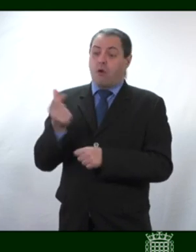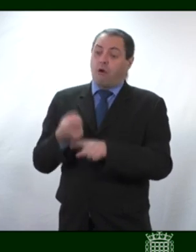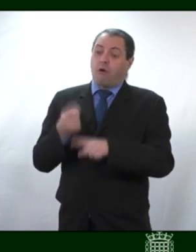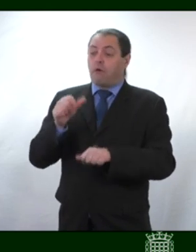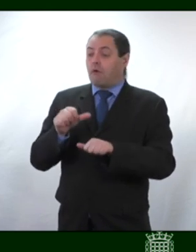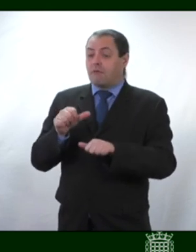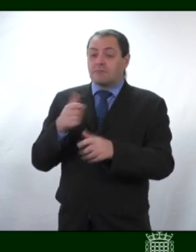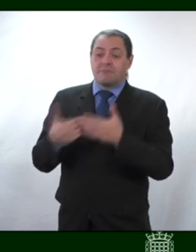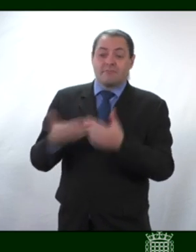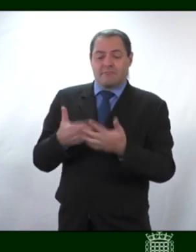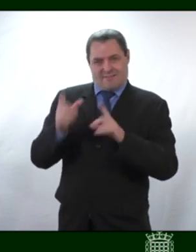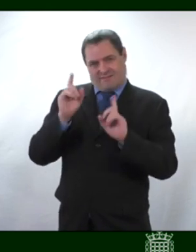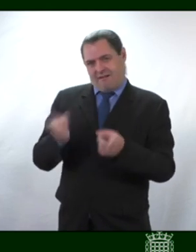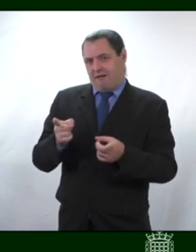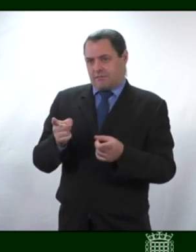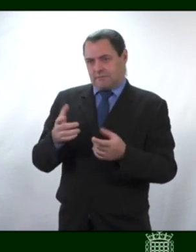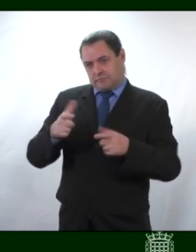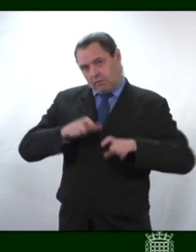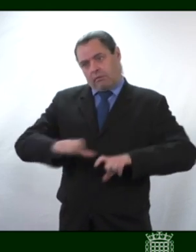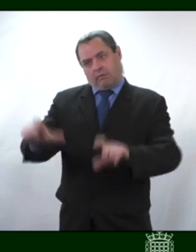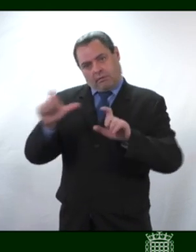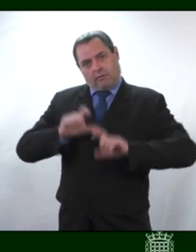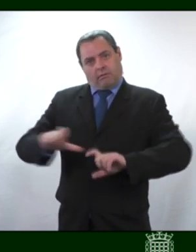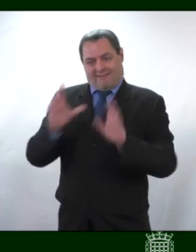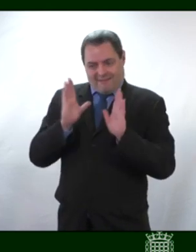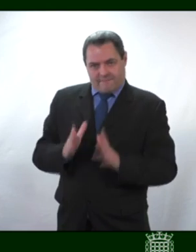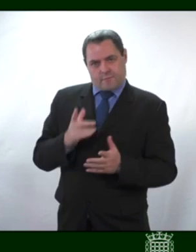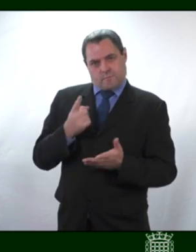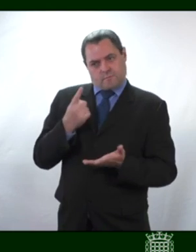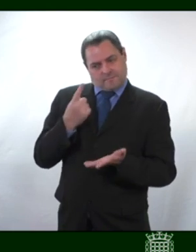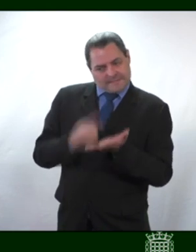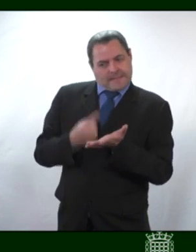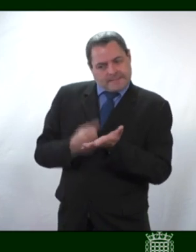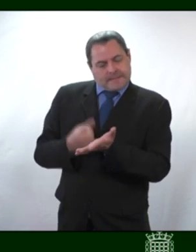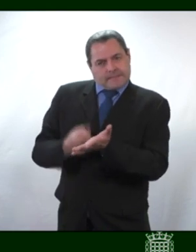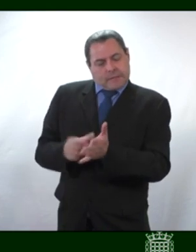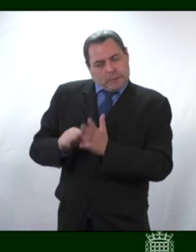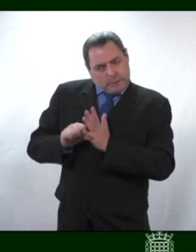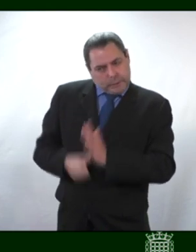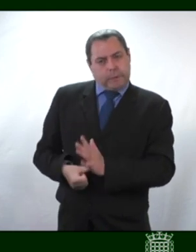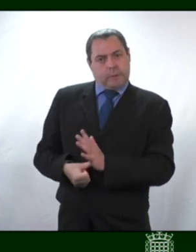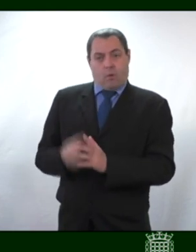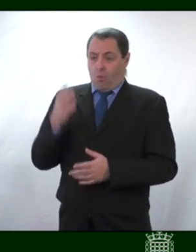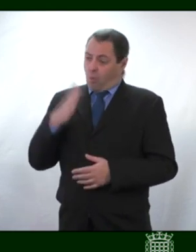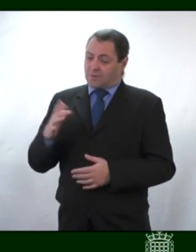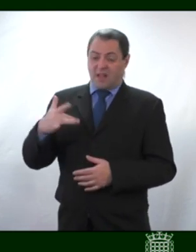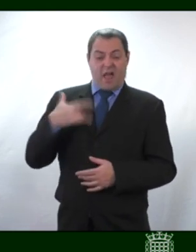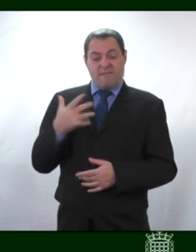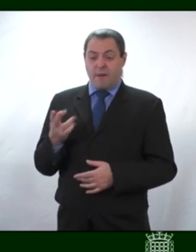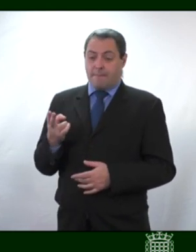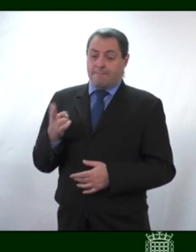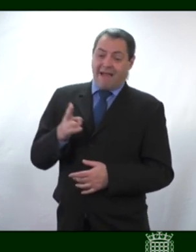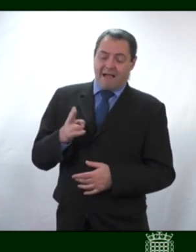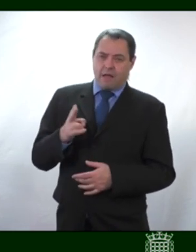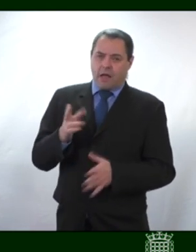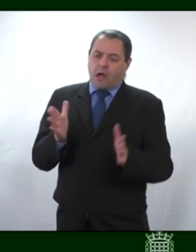difficult decisions in these difficult times. Our goal is to get life back to as normal as possible, support